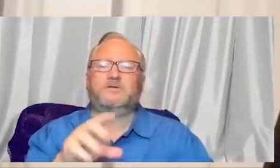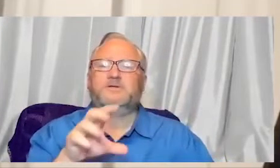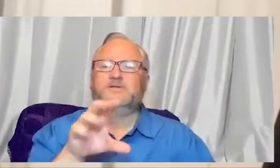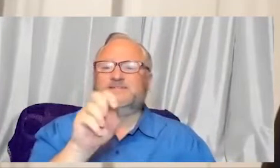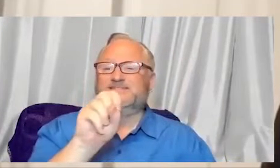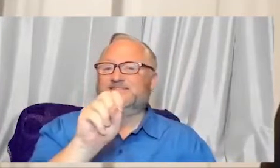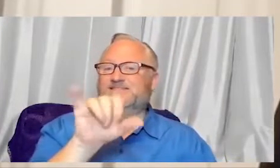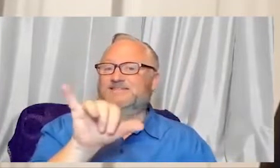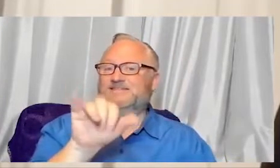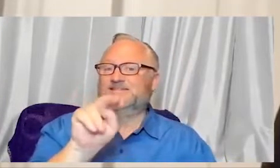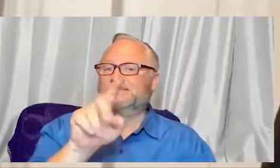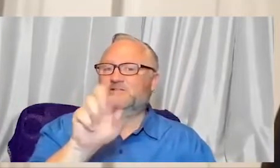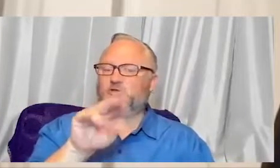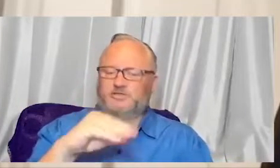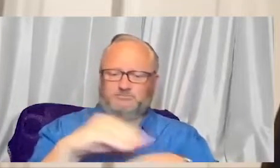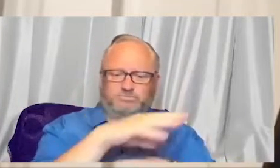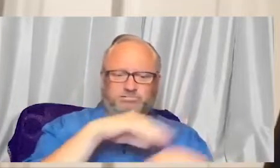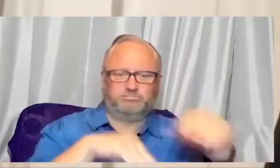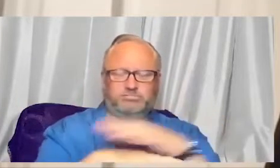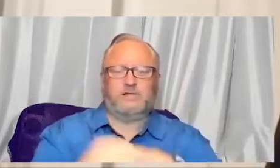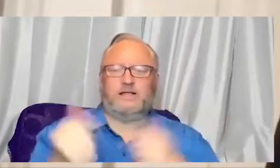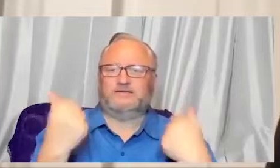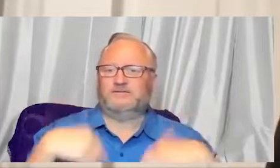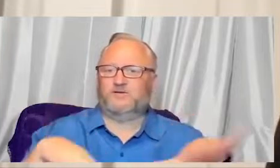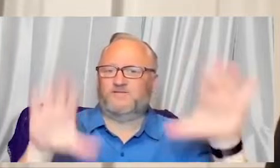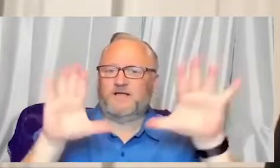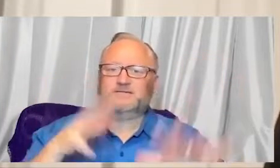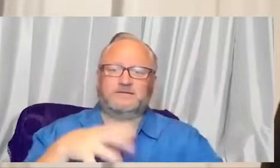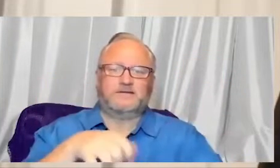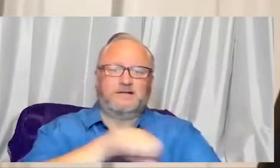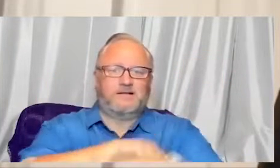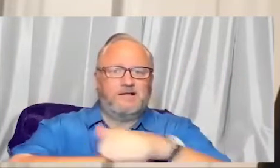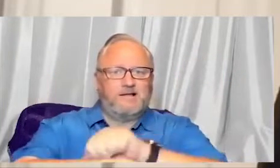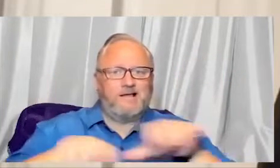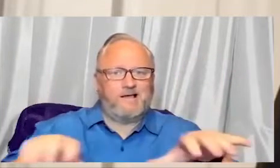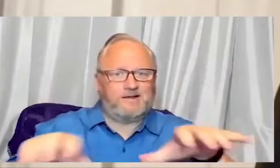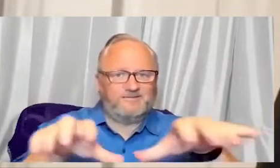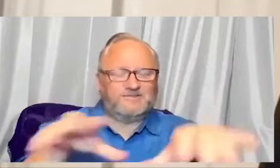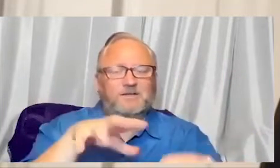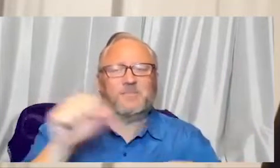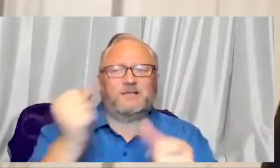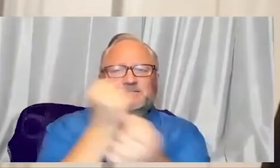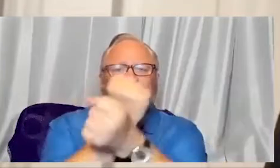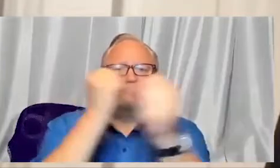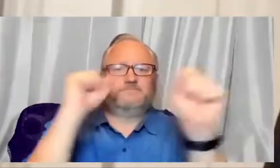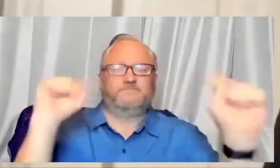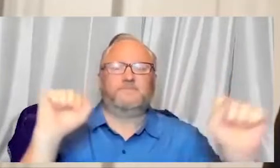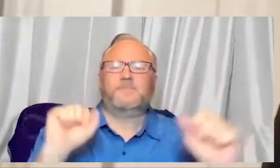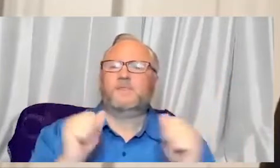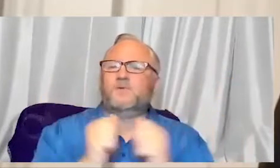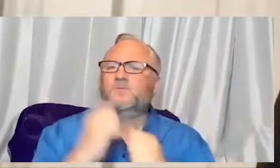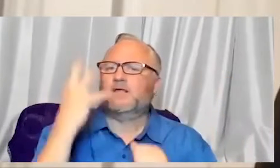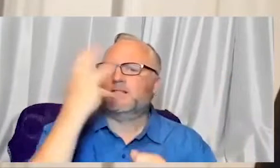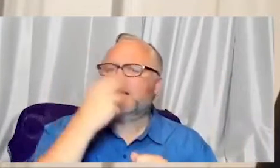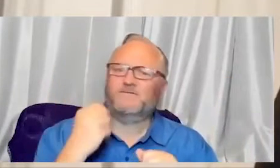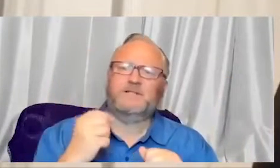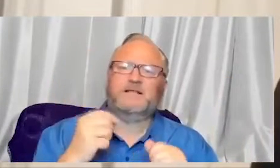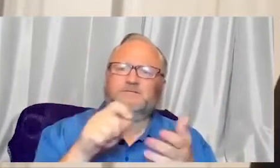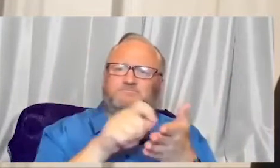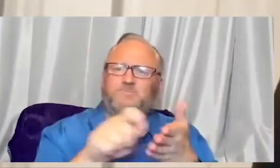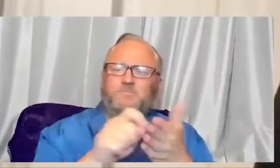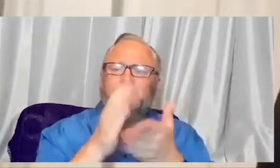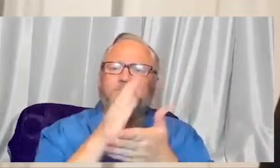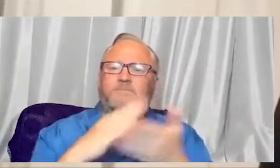sacrifice, activism and salvation. In this lovely literary piece, Dr.